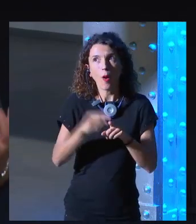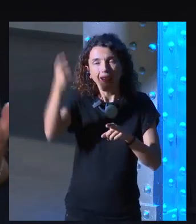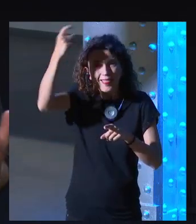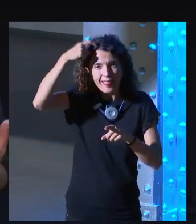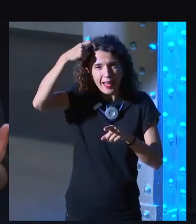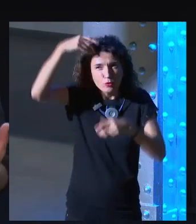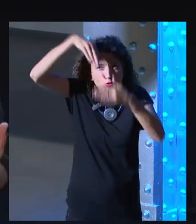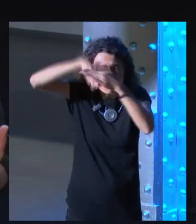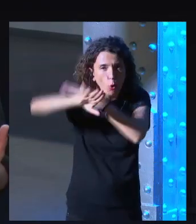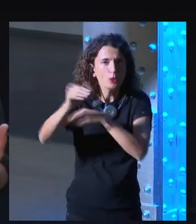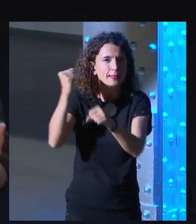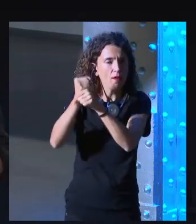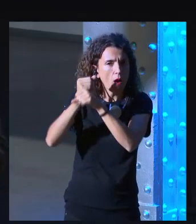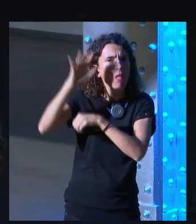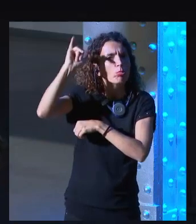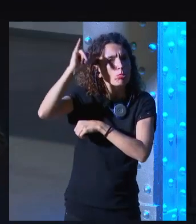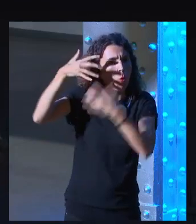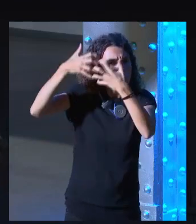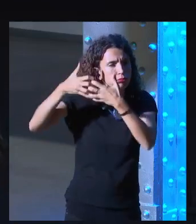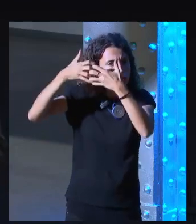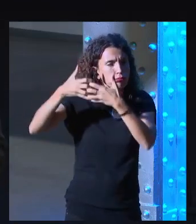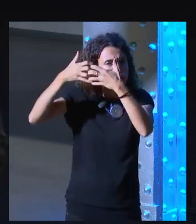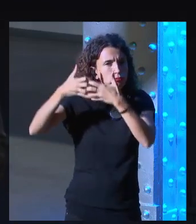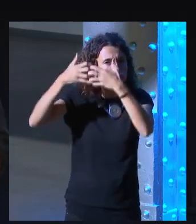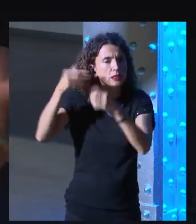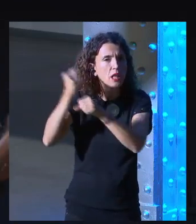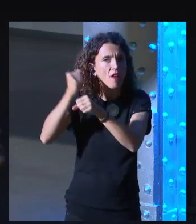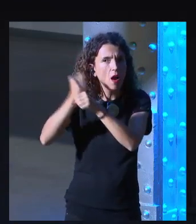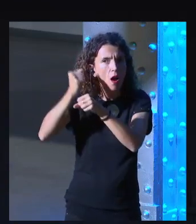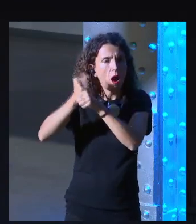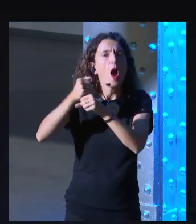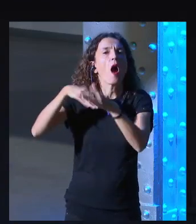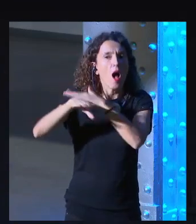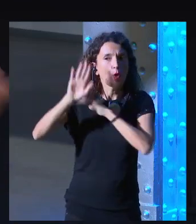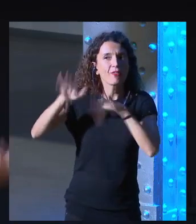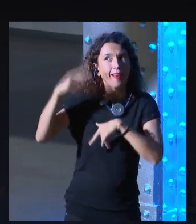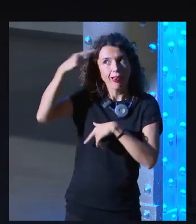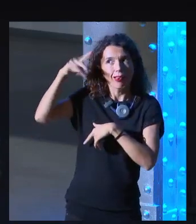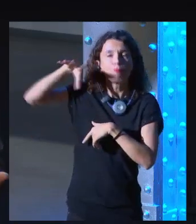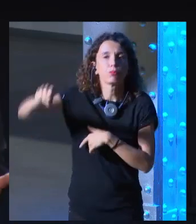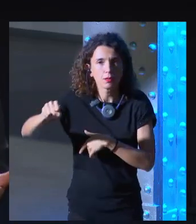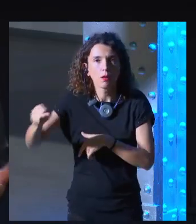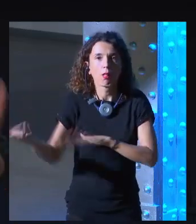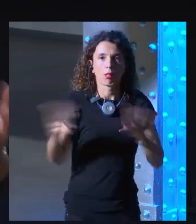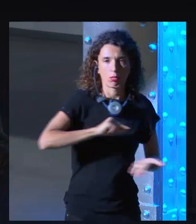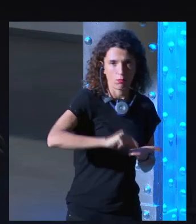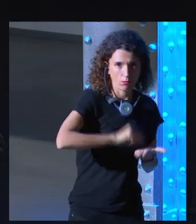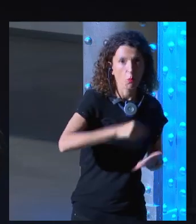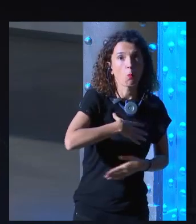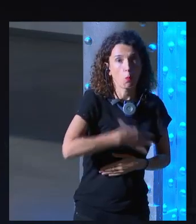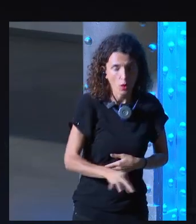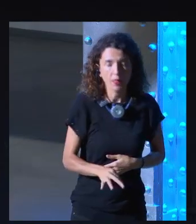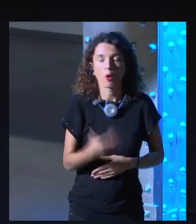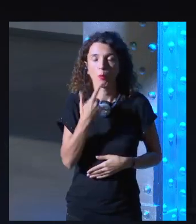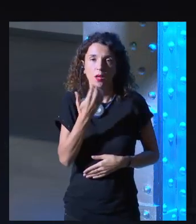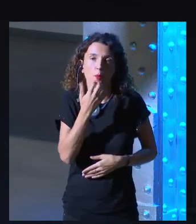is working something out too, in that place where you go. Later it will probably do it when you're doing other things as well. But I like people